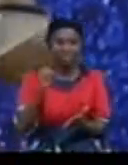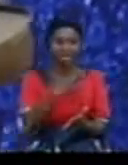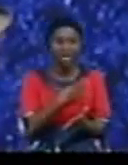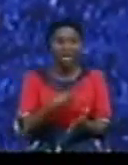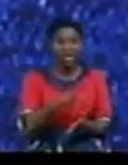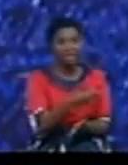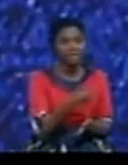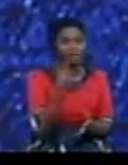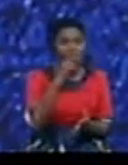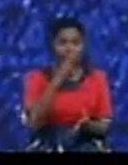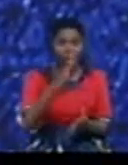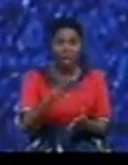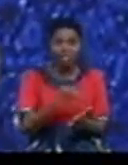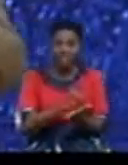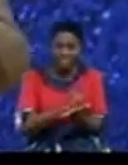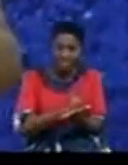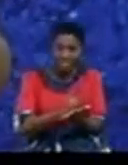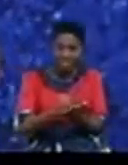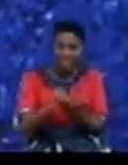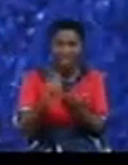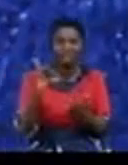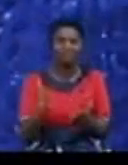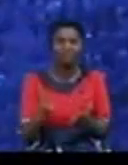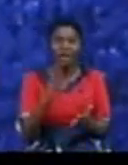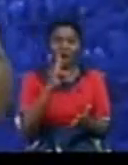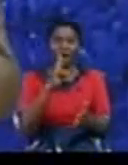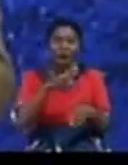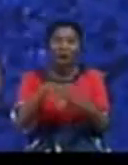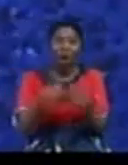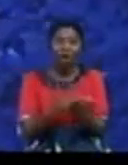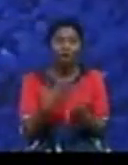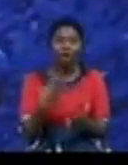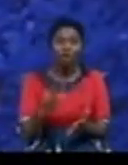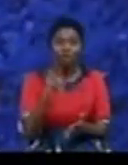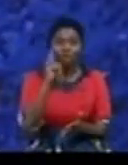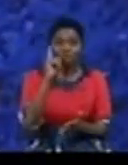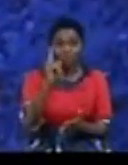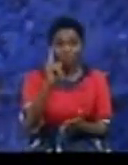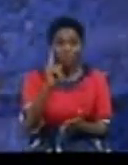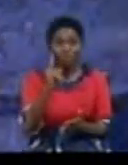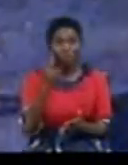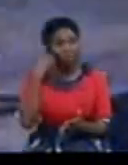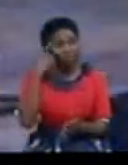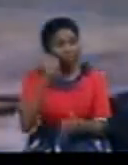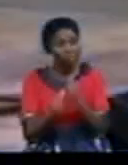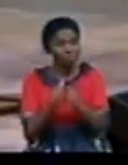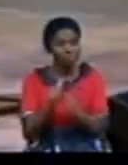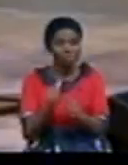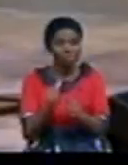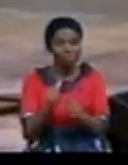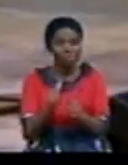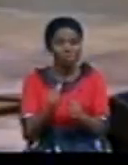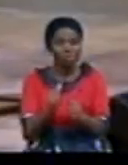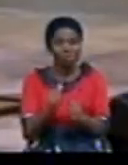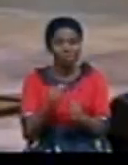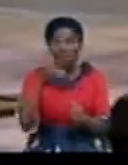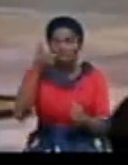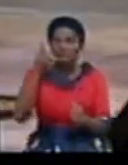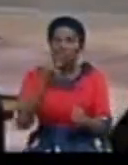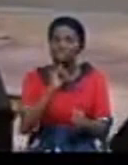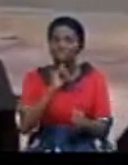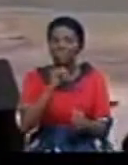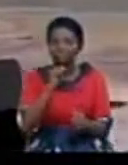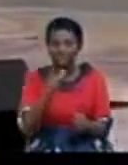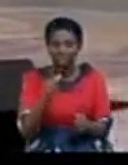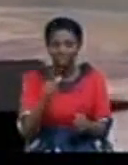are all of one, for which cause is not ashamed to call them